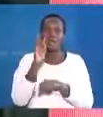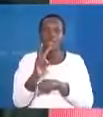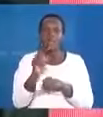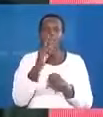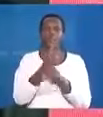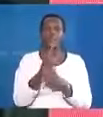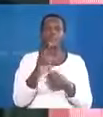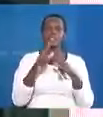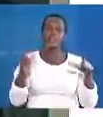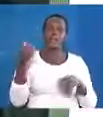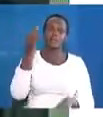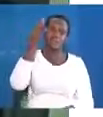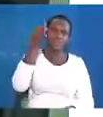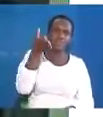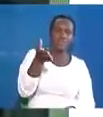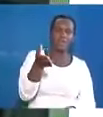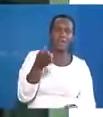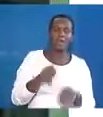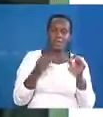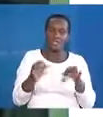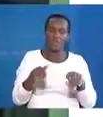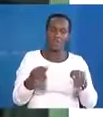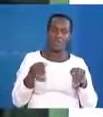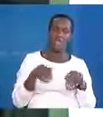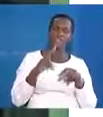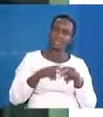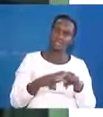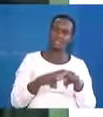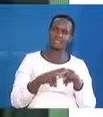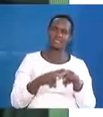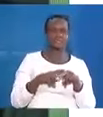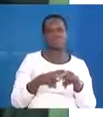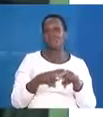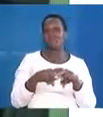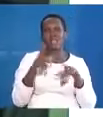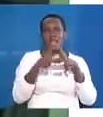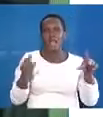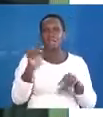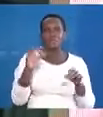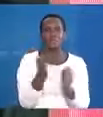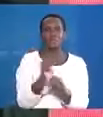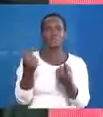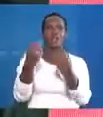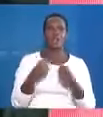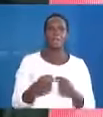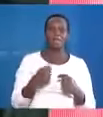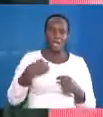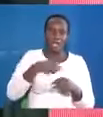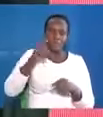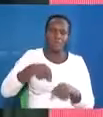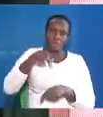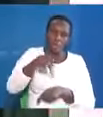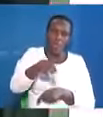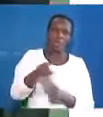land will never come to us. We have to go to it. That was and